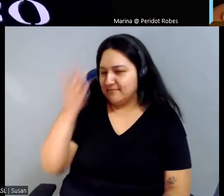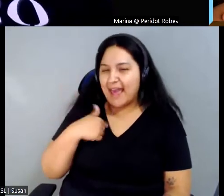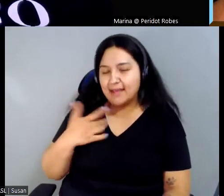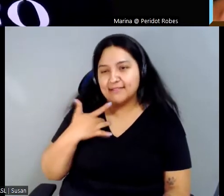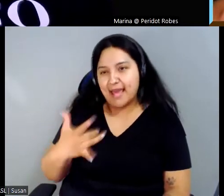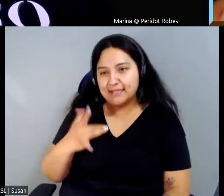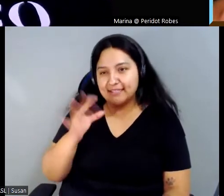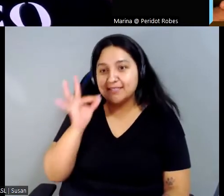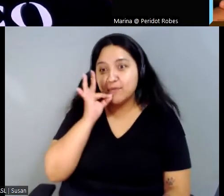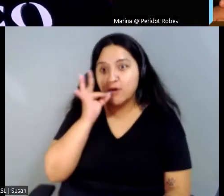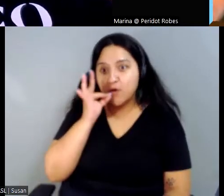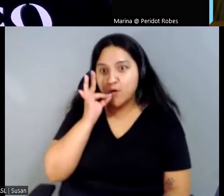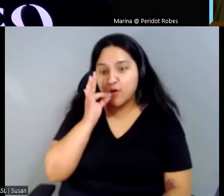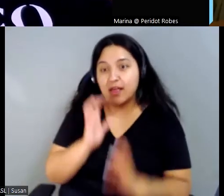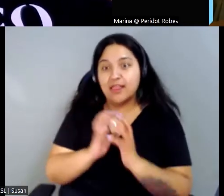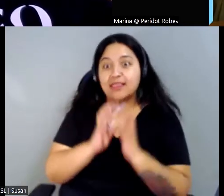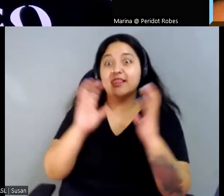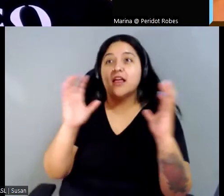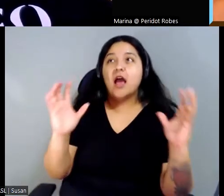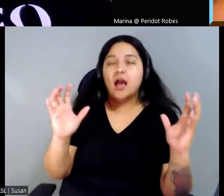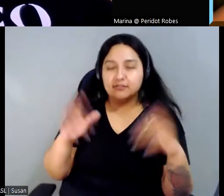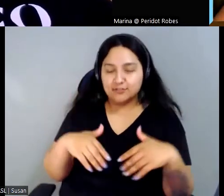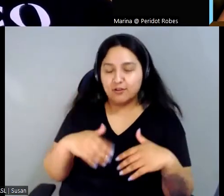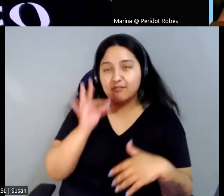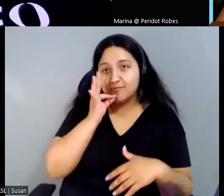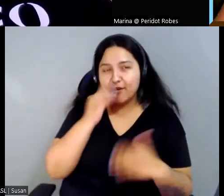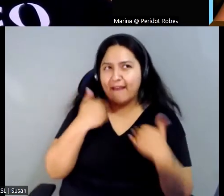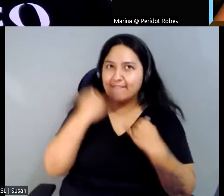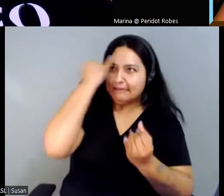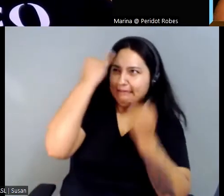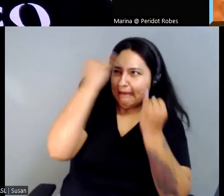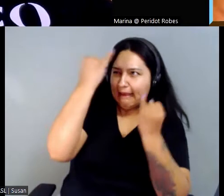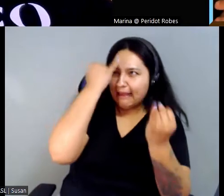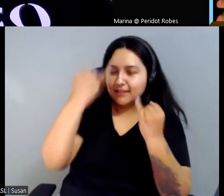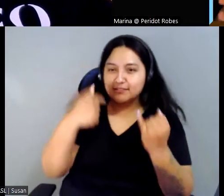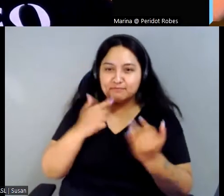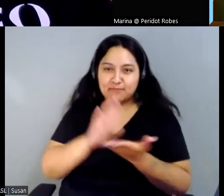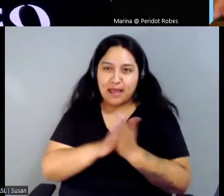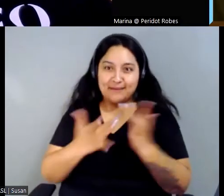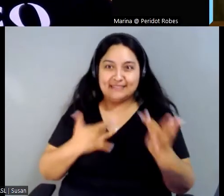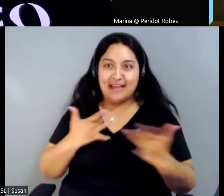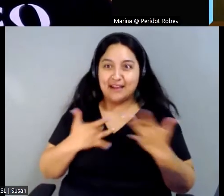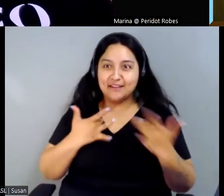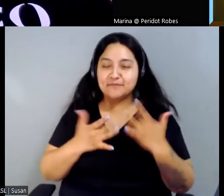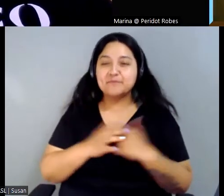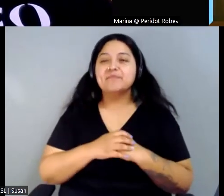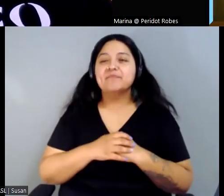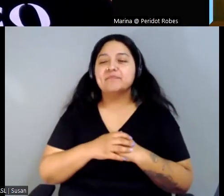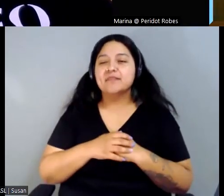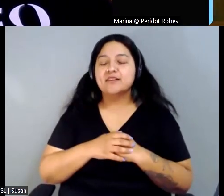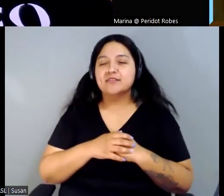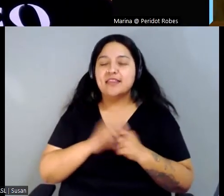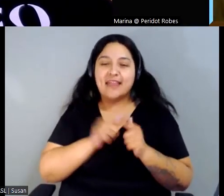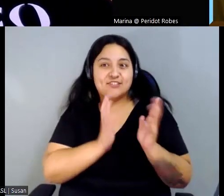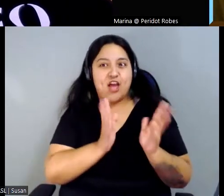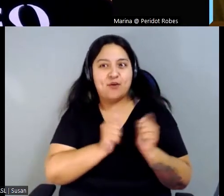I have a lot of ideas, and I get really excited about ideas like late at night, and I start talking to my friends about it, and